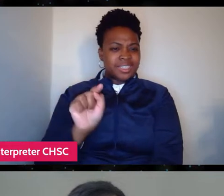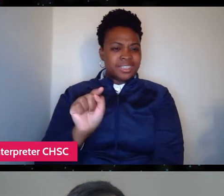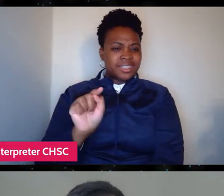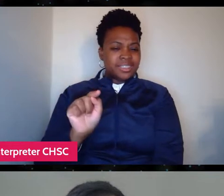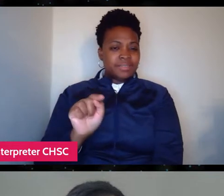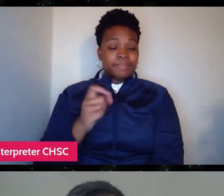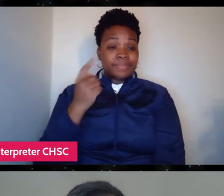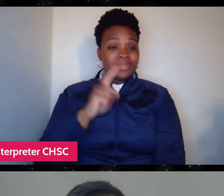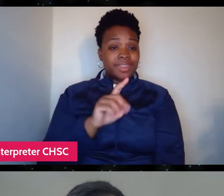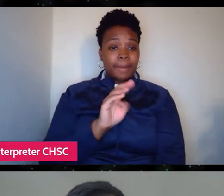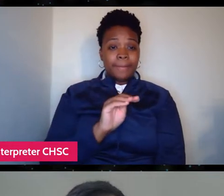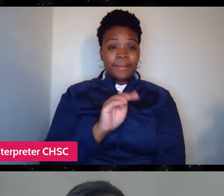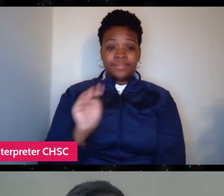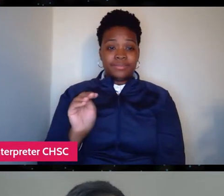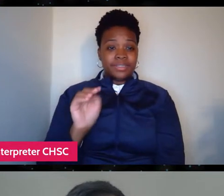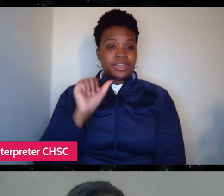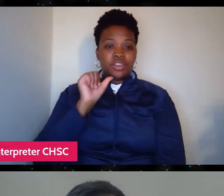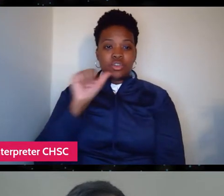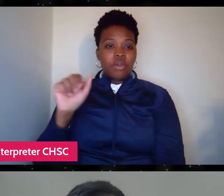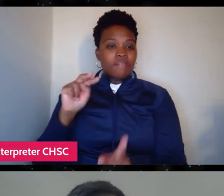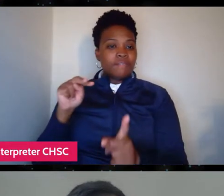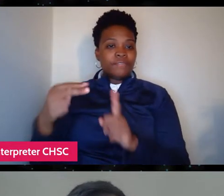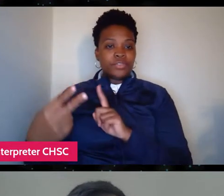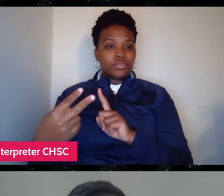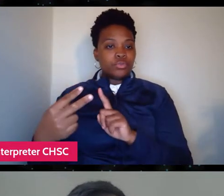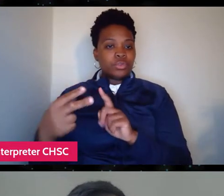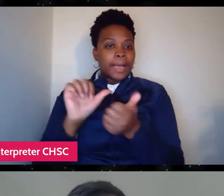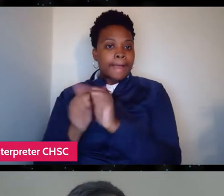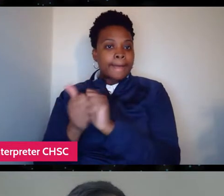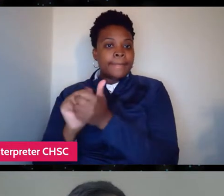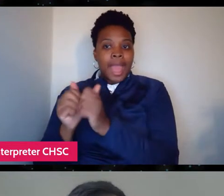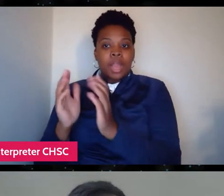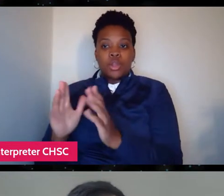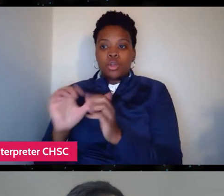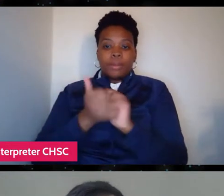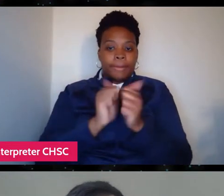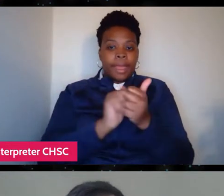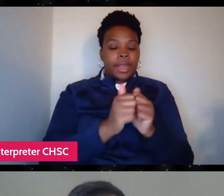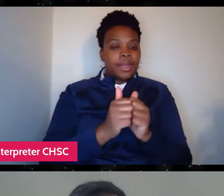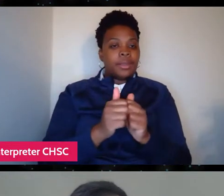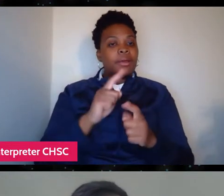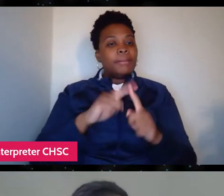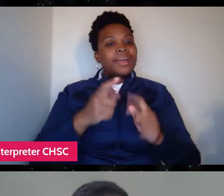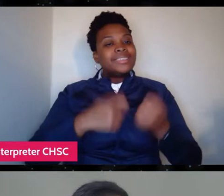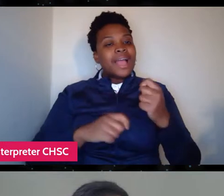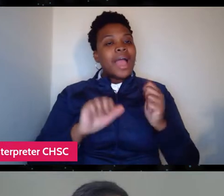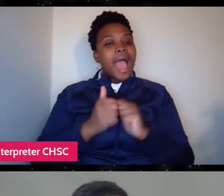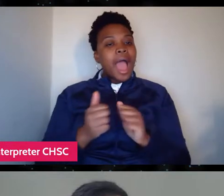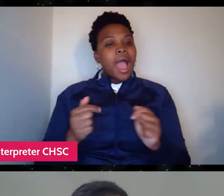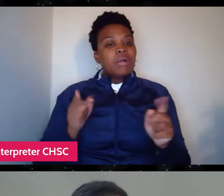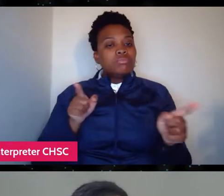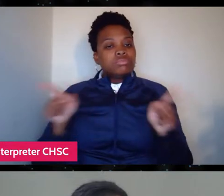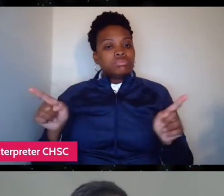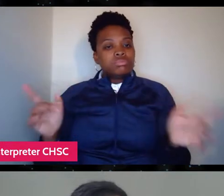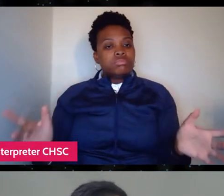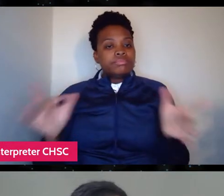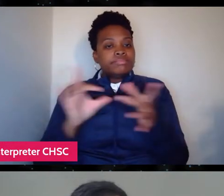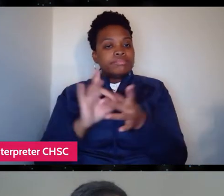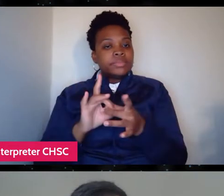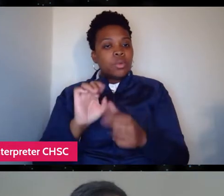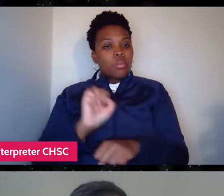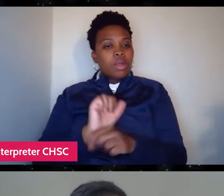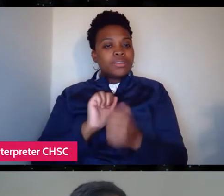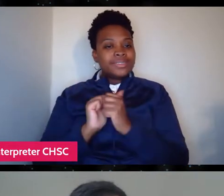Memphis Meats doesn't see them as competitors, but instead, like, how can we work together? And I really love that, the